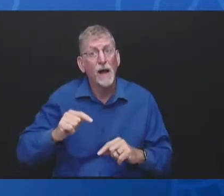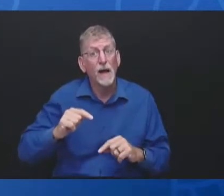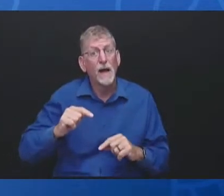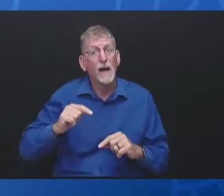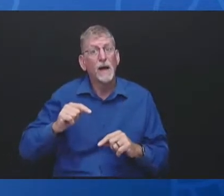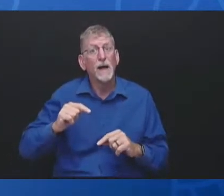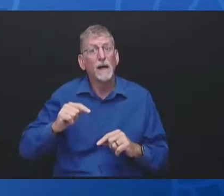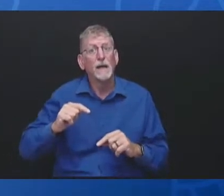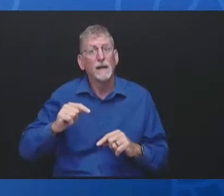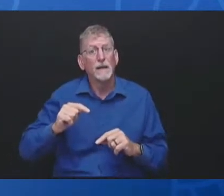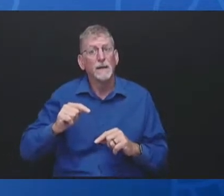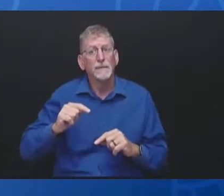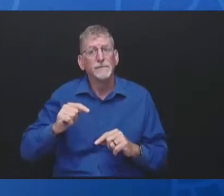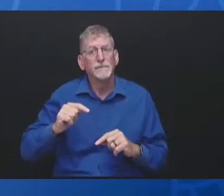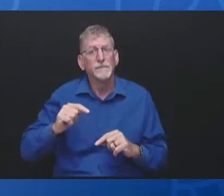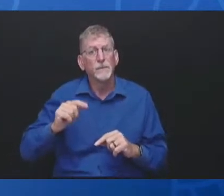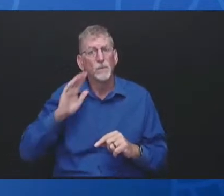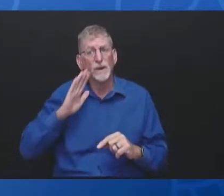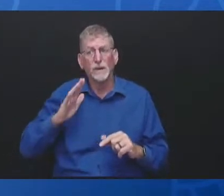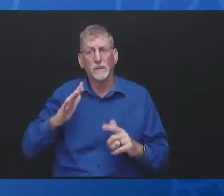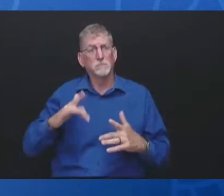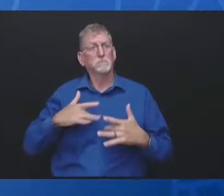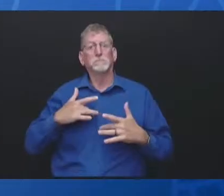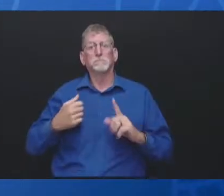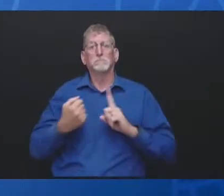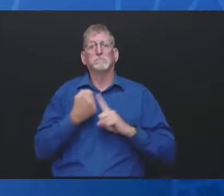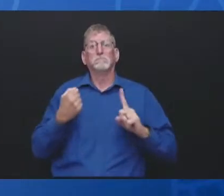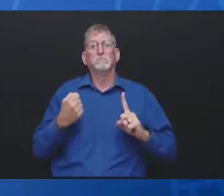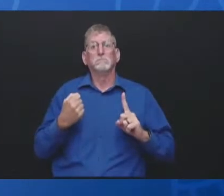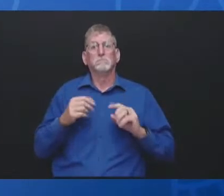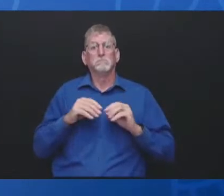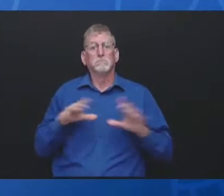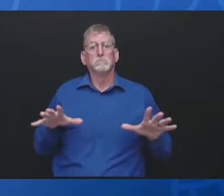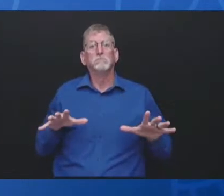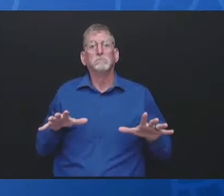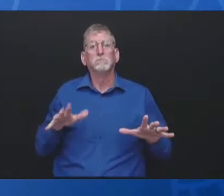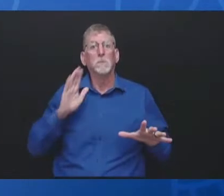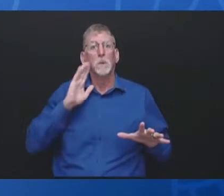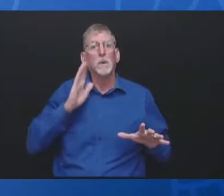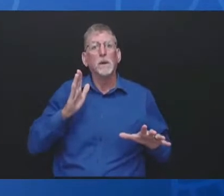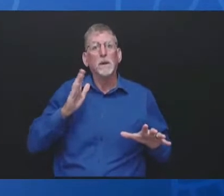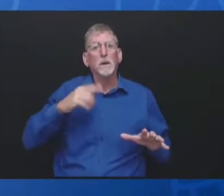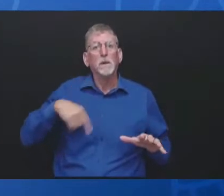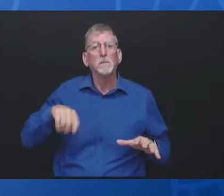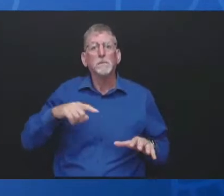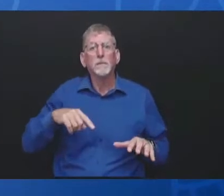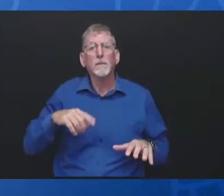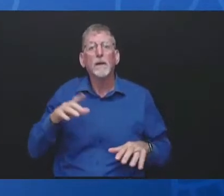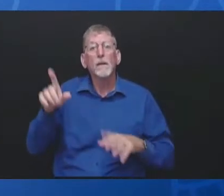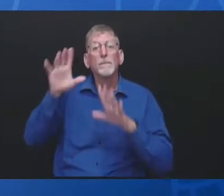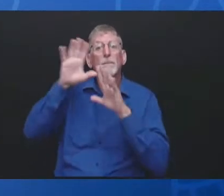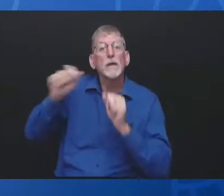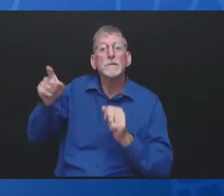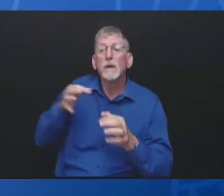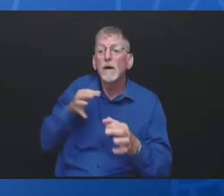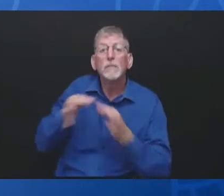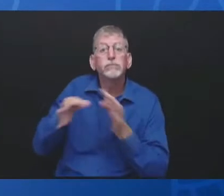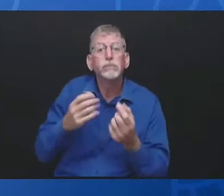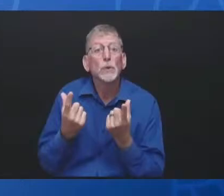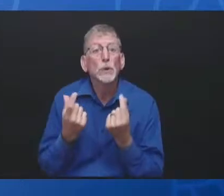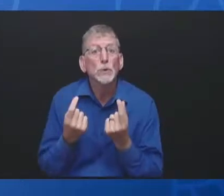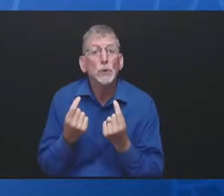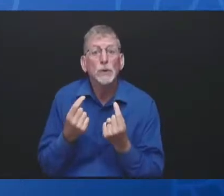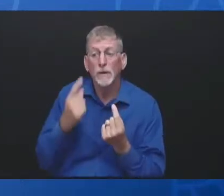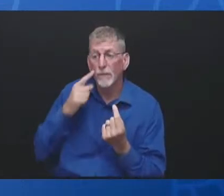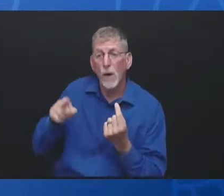And we also know that the instructions, the President's instructions to Secretary Rubio that he